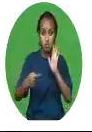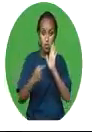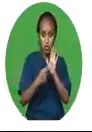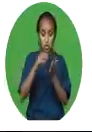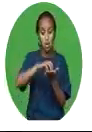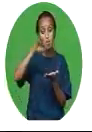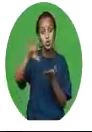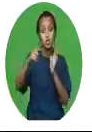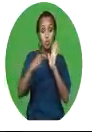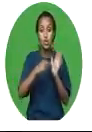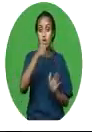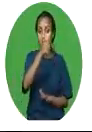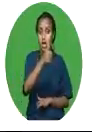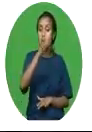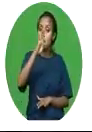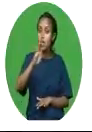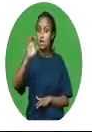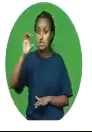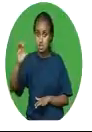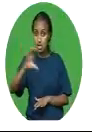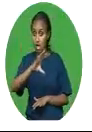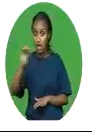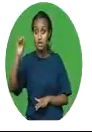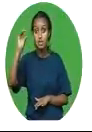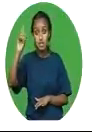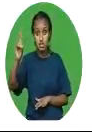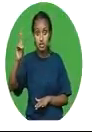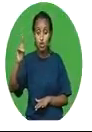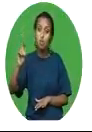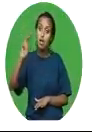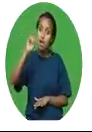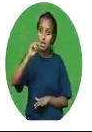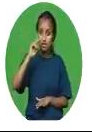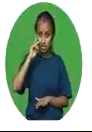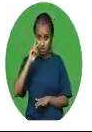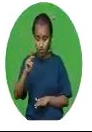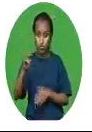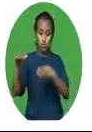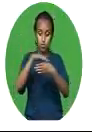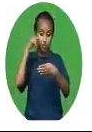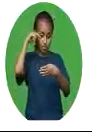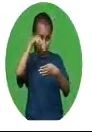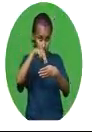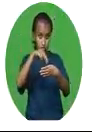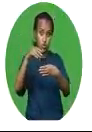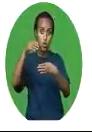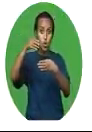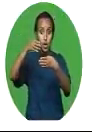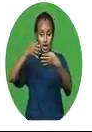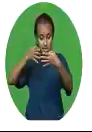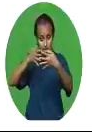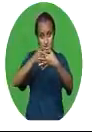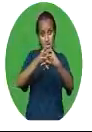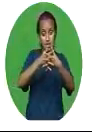Project points A, B, C, and D from end view to top view to intersect the edge view